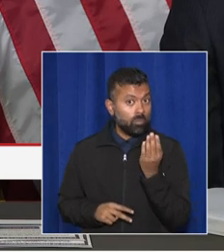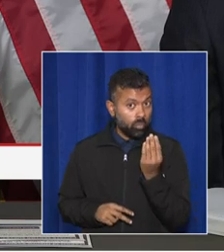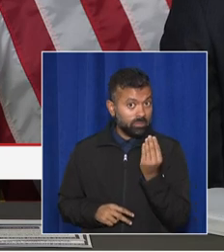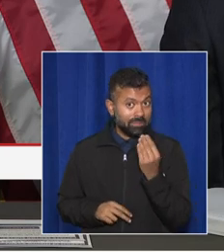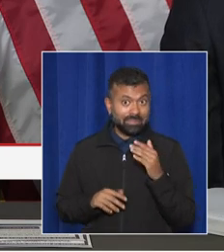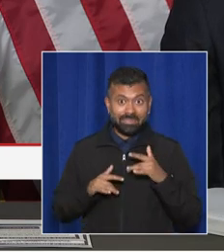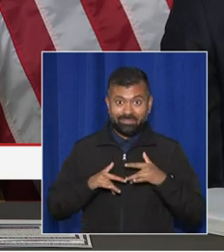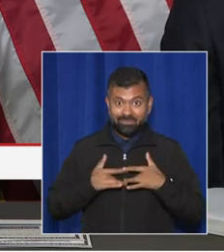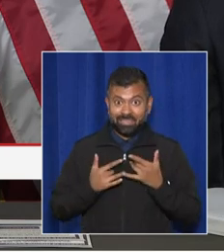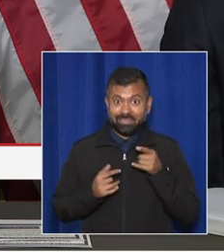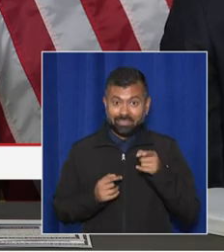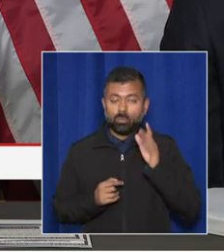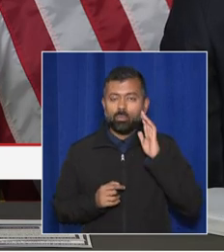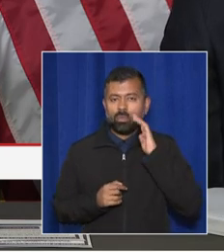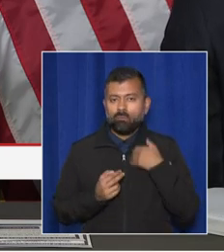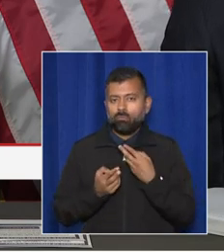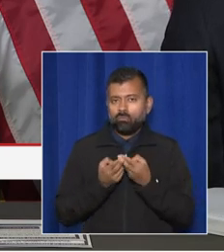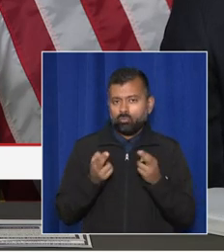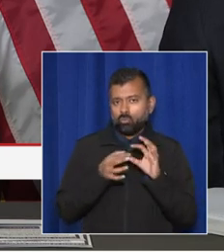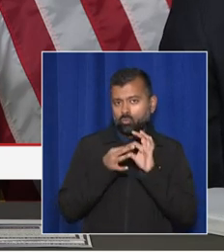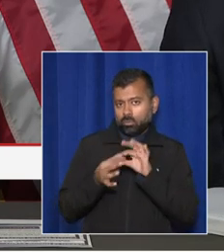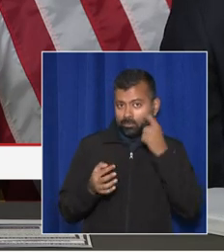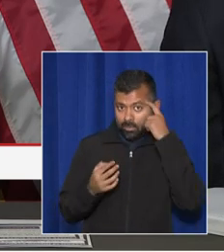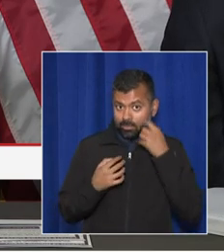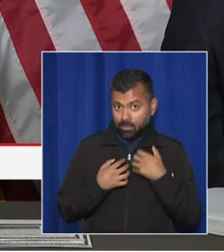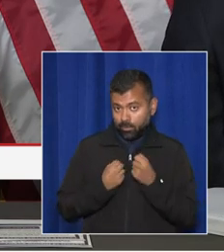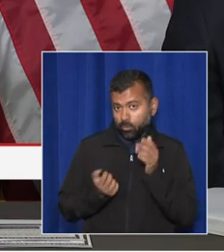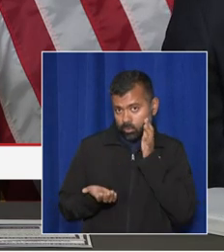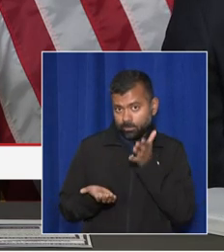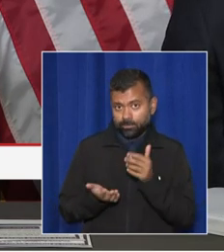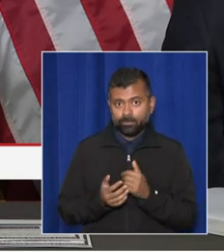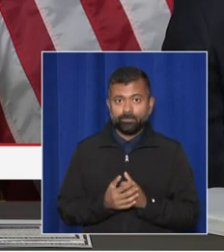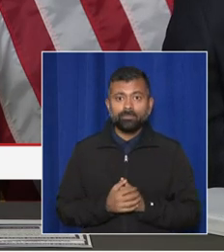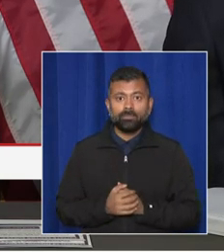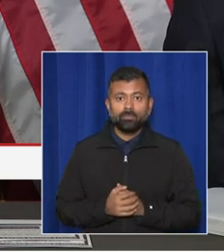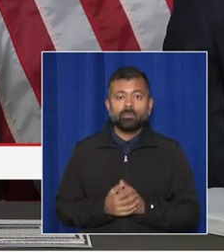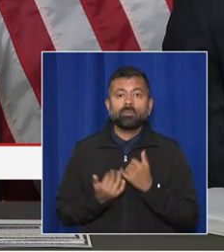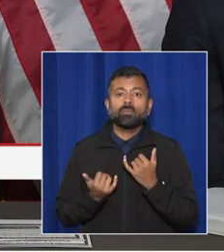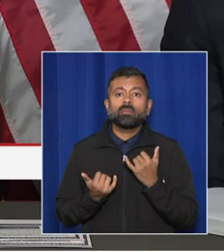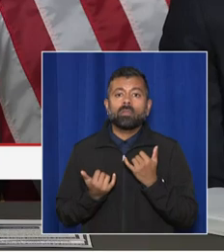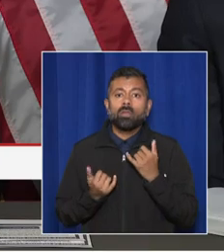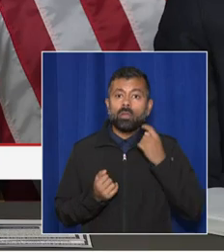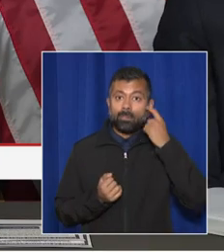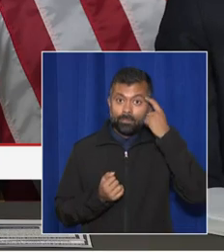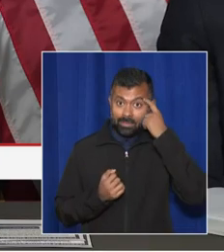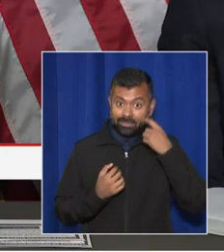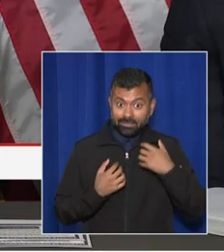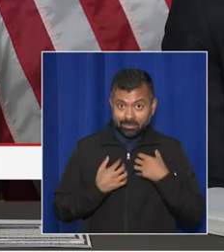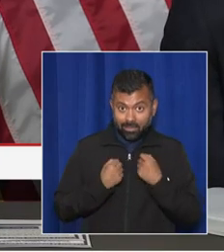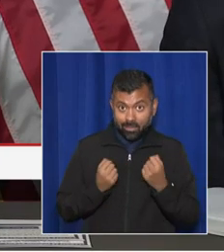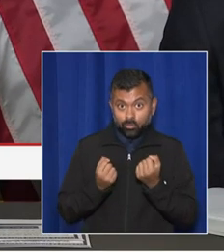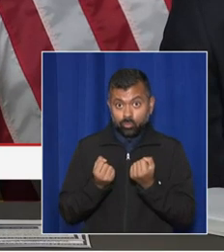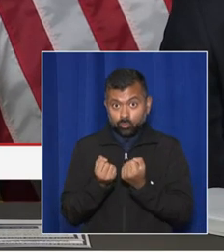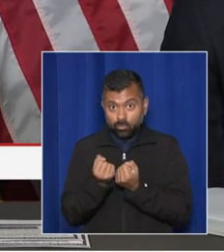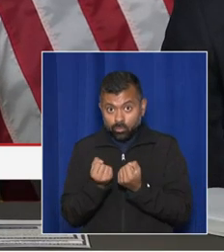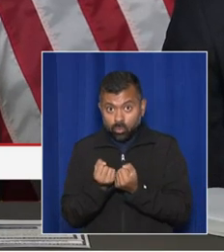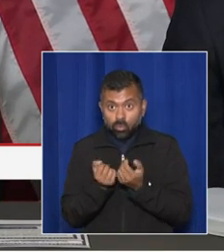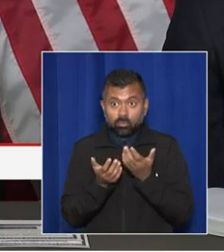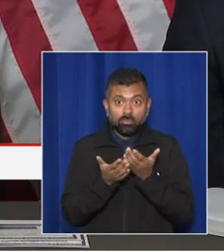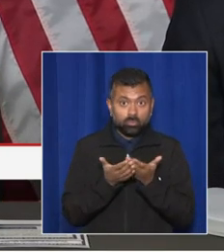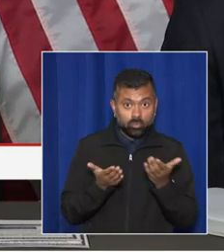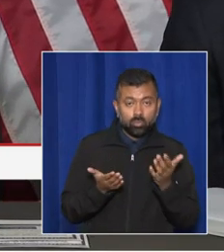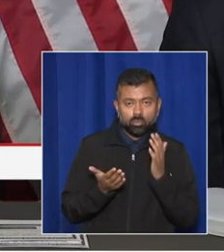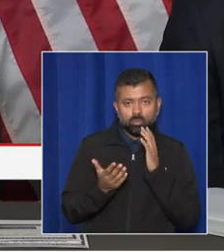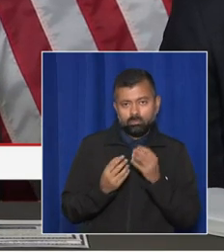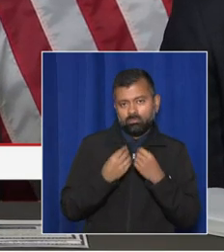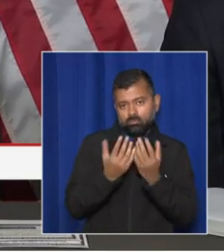services for well-being services. And you ask an excellent question